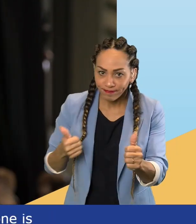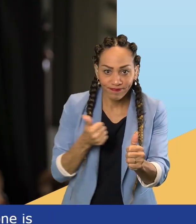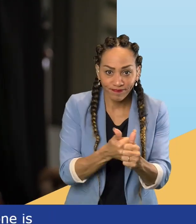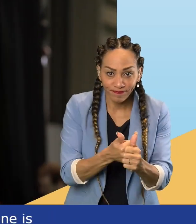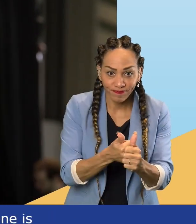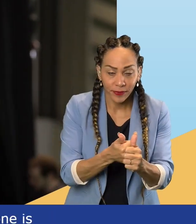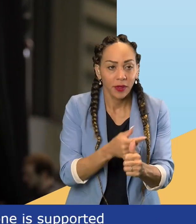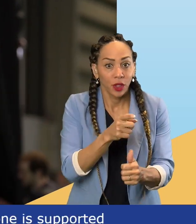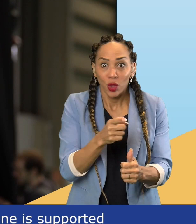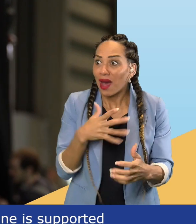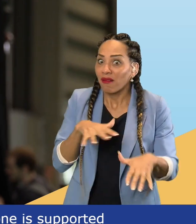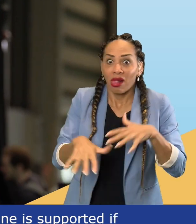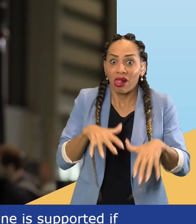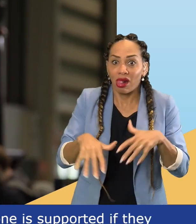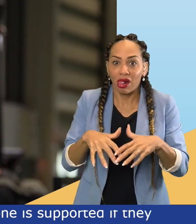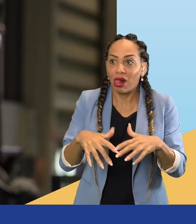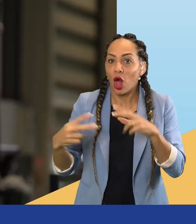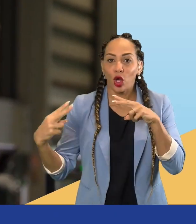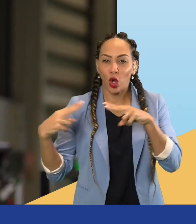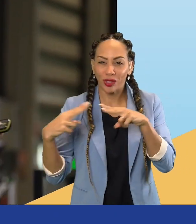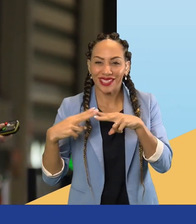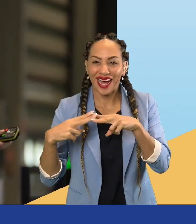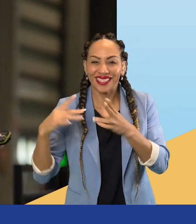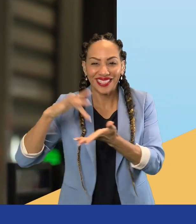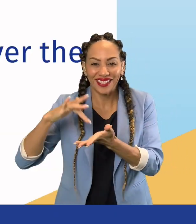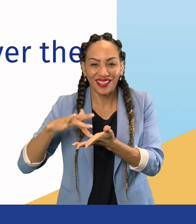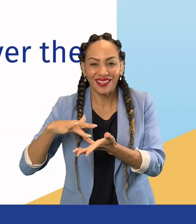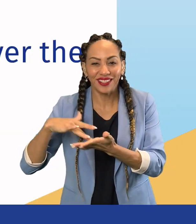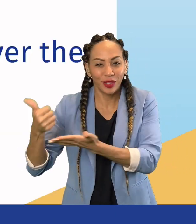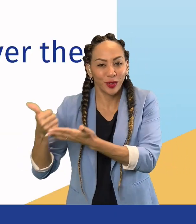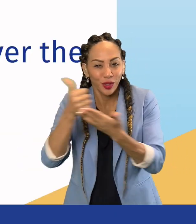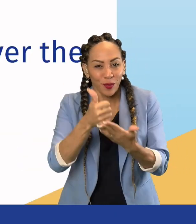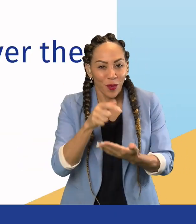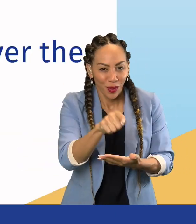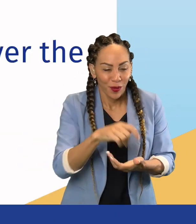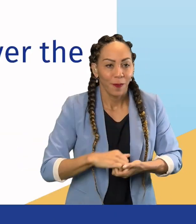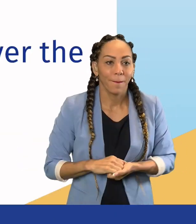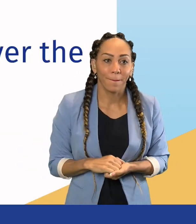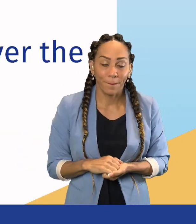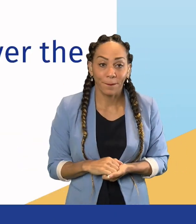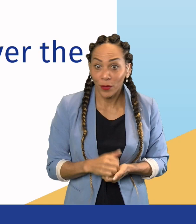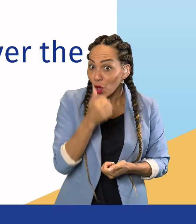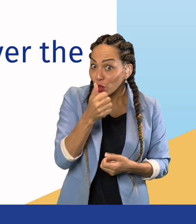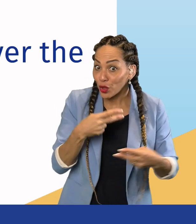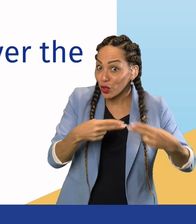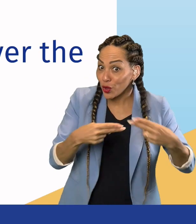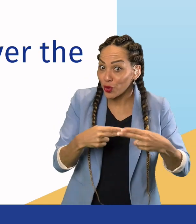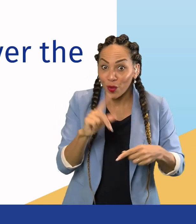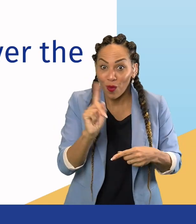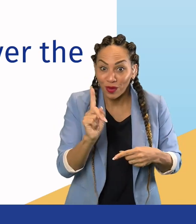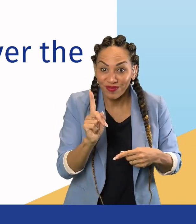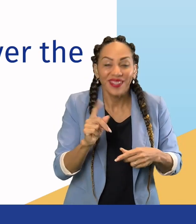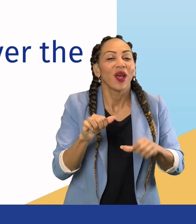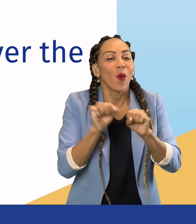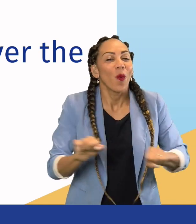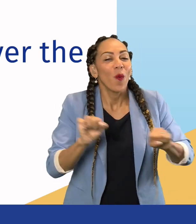anyone. But I guess some good news in all of that is that wait times have improved since last year. So if